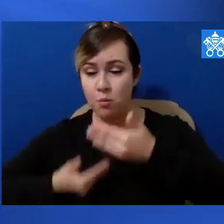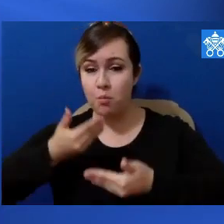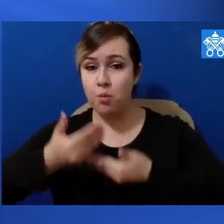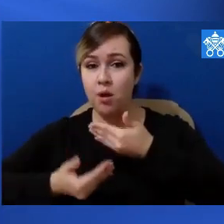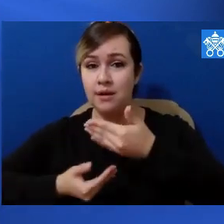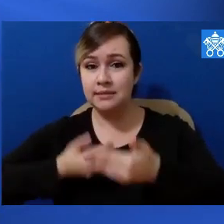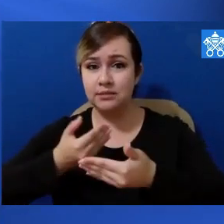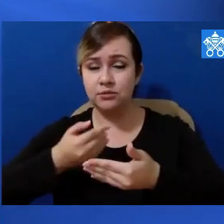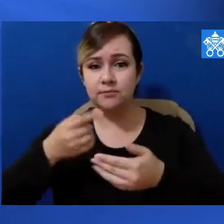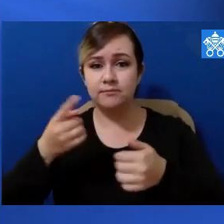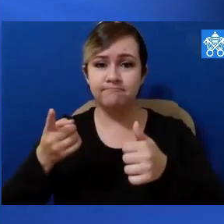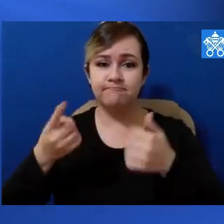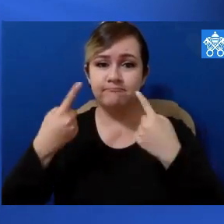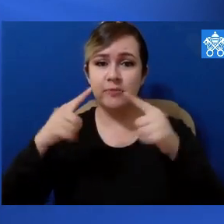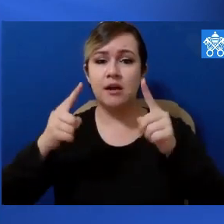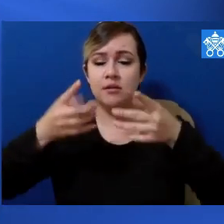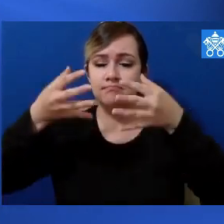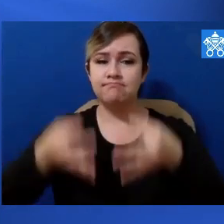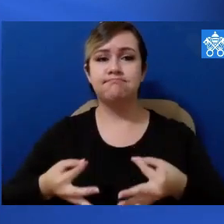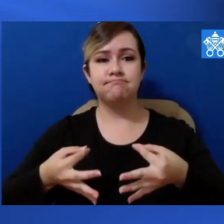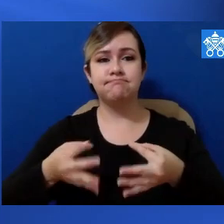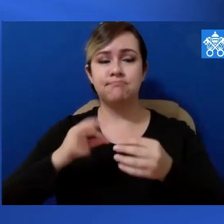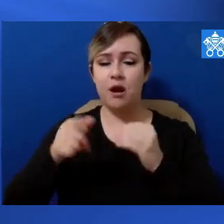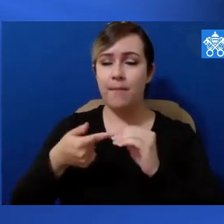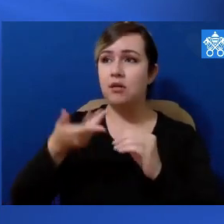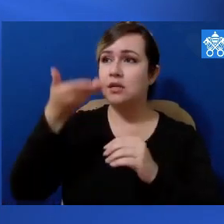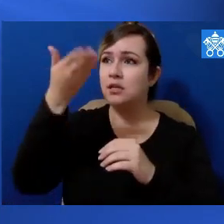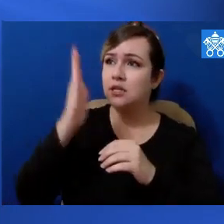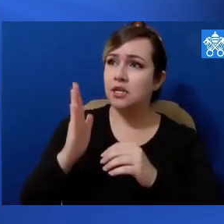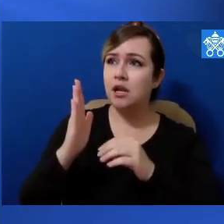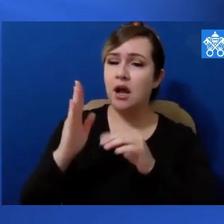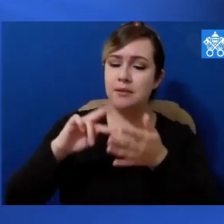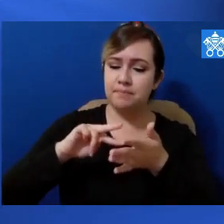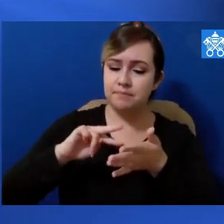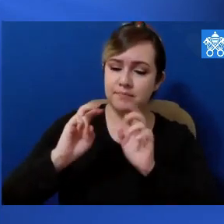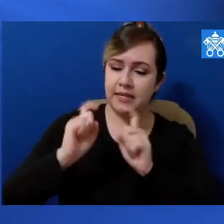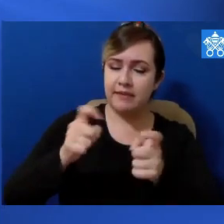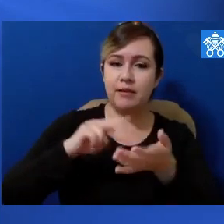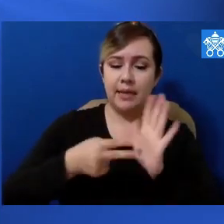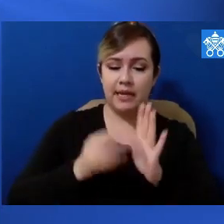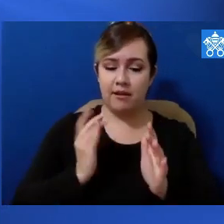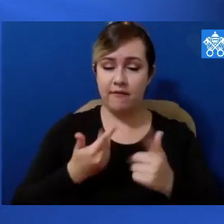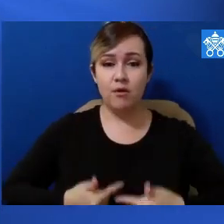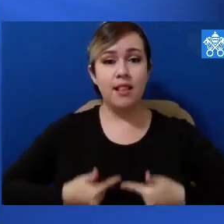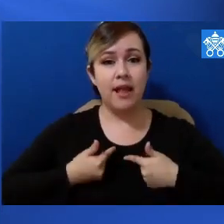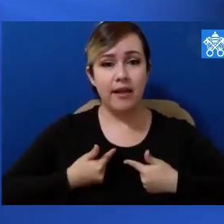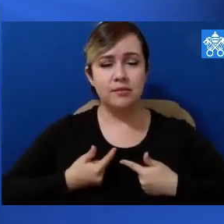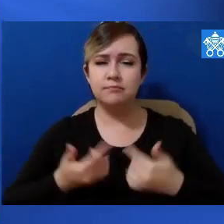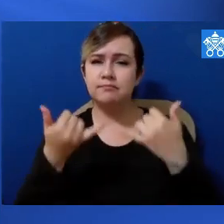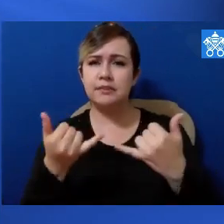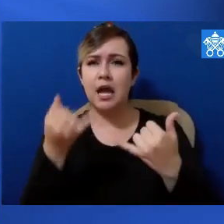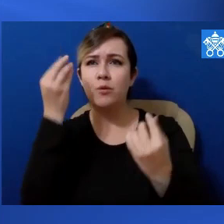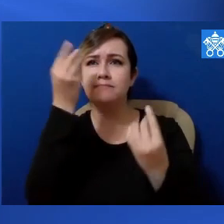of making sound decisions about the God-given meaning and direction of our lives, we